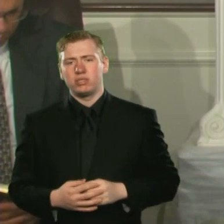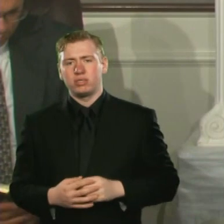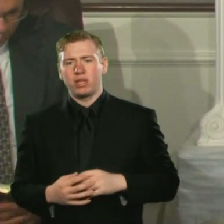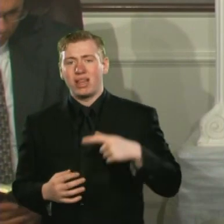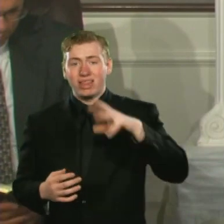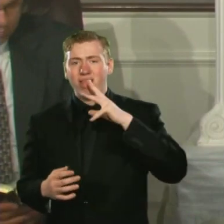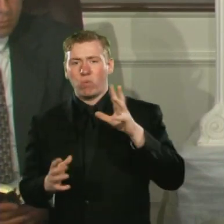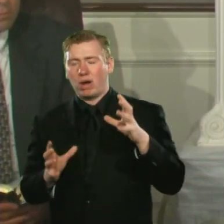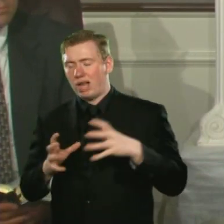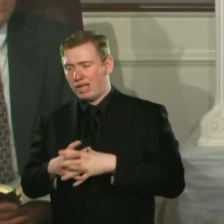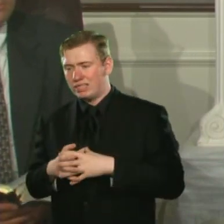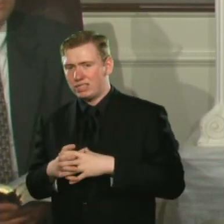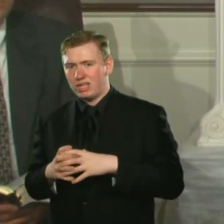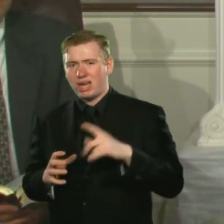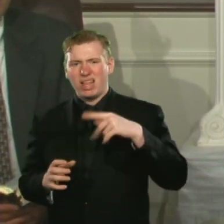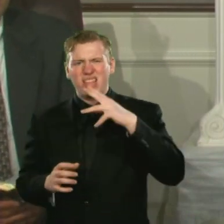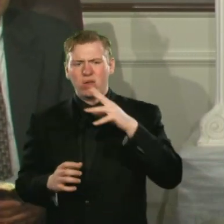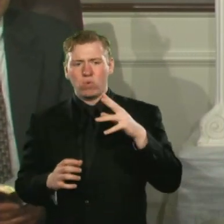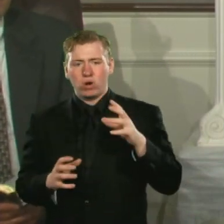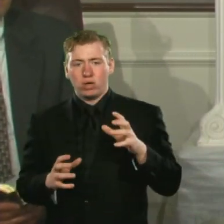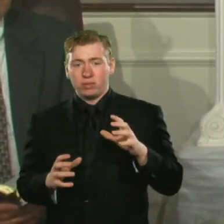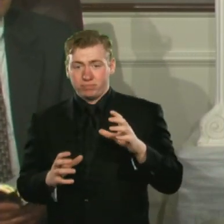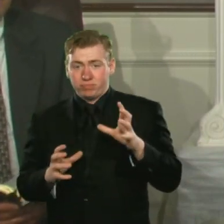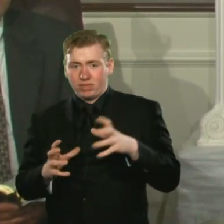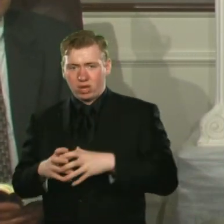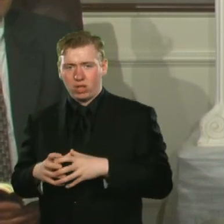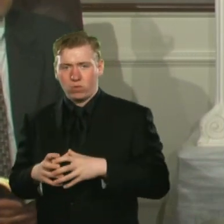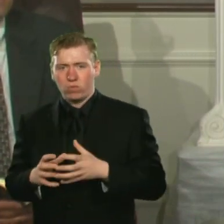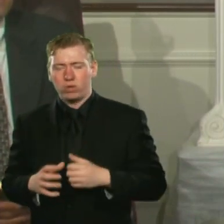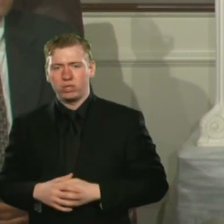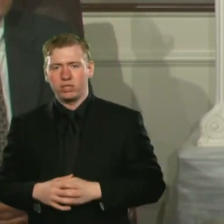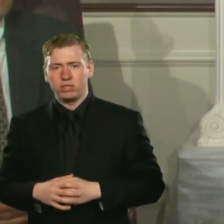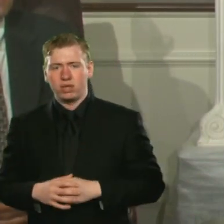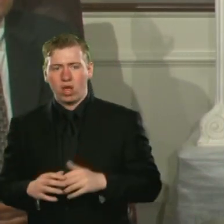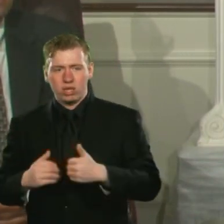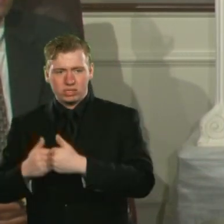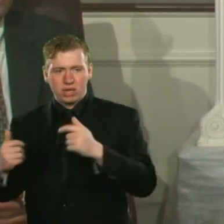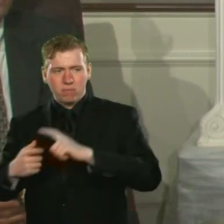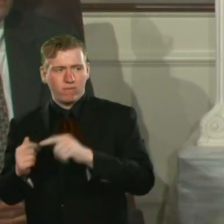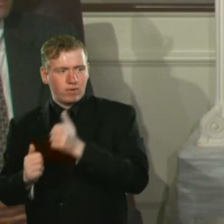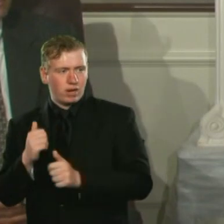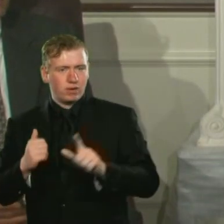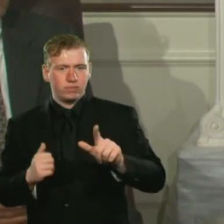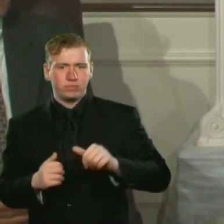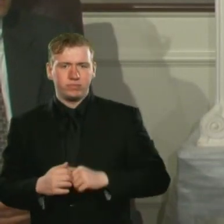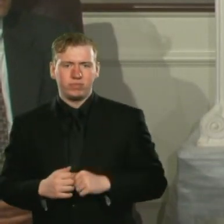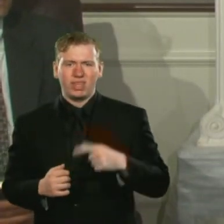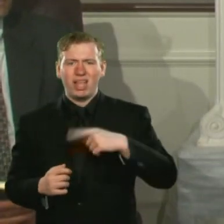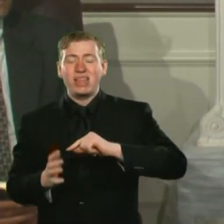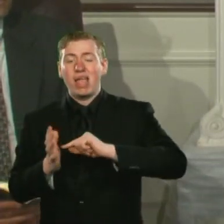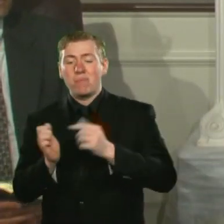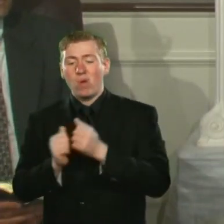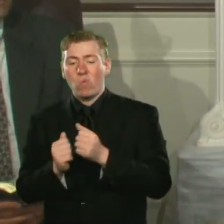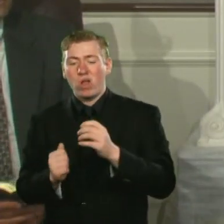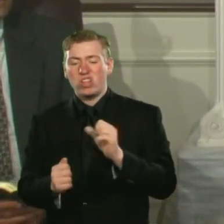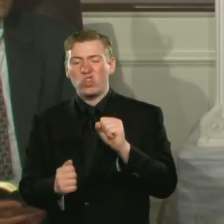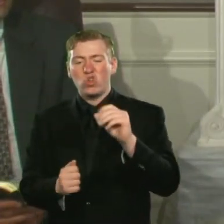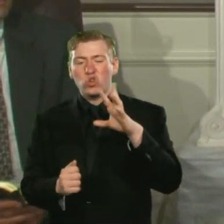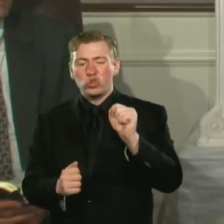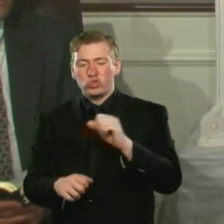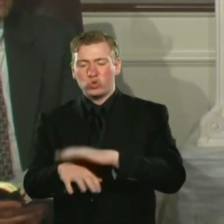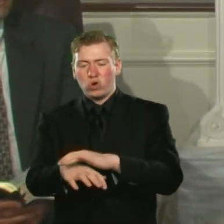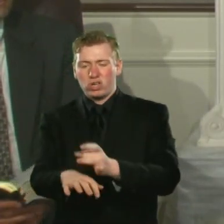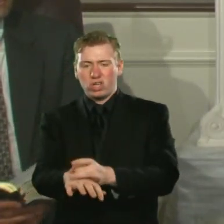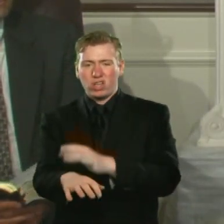were isolated. They were quarantined. They began with a sore on their hand or